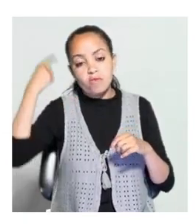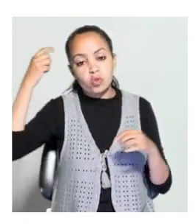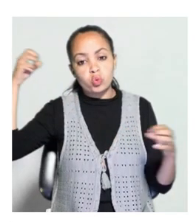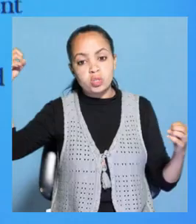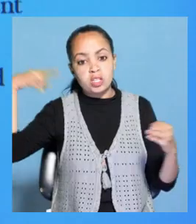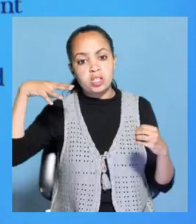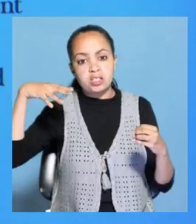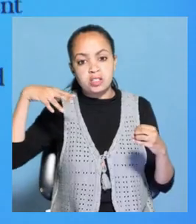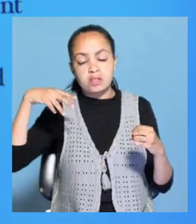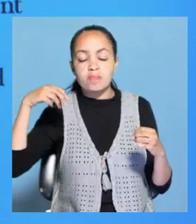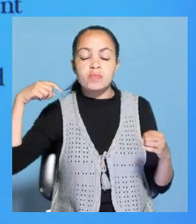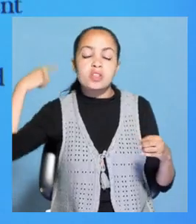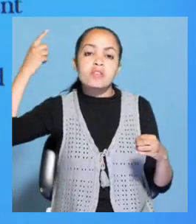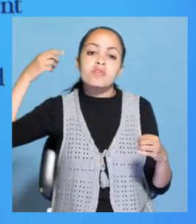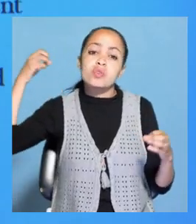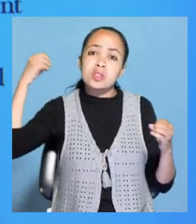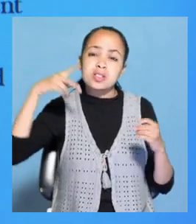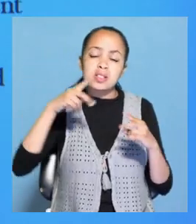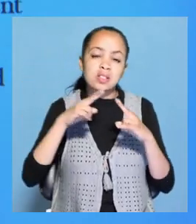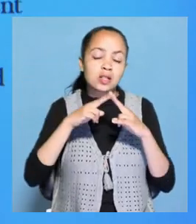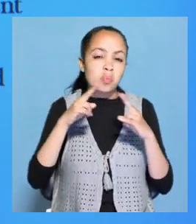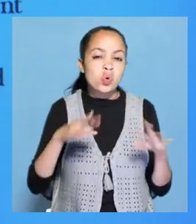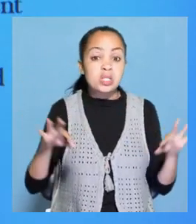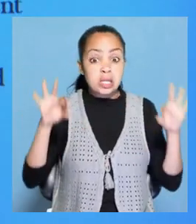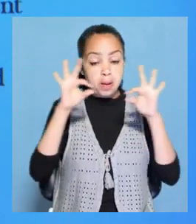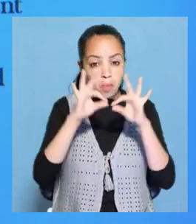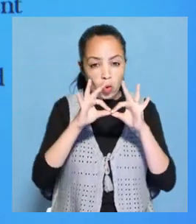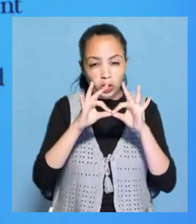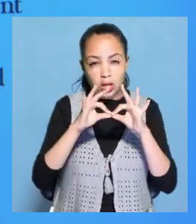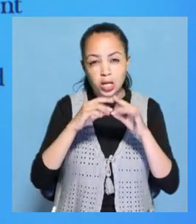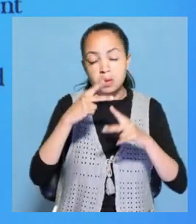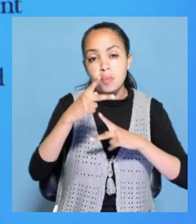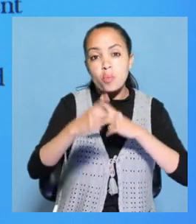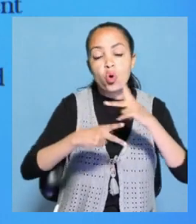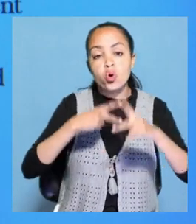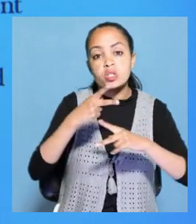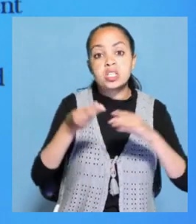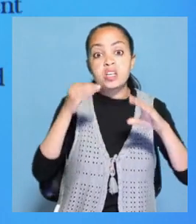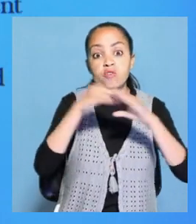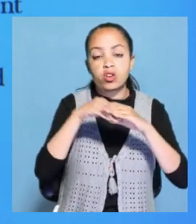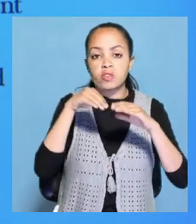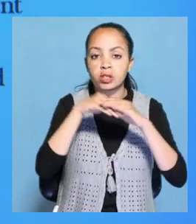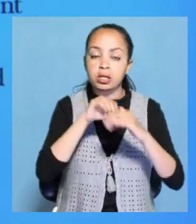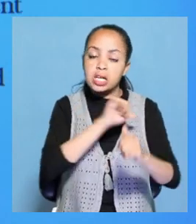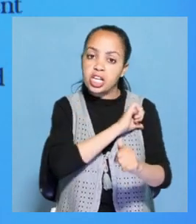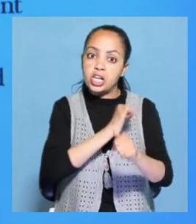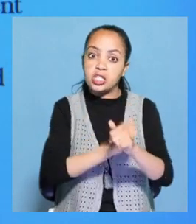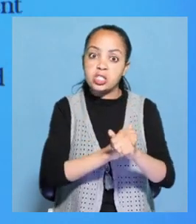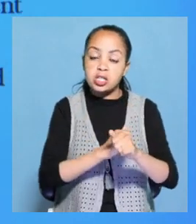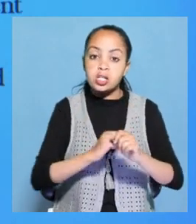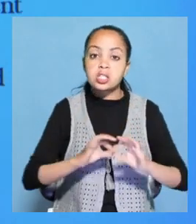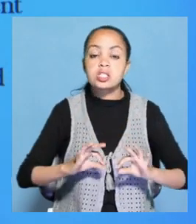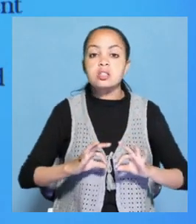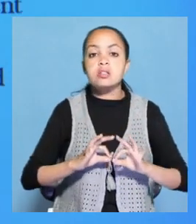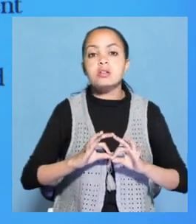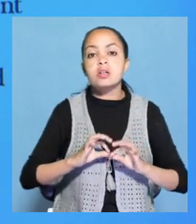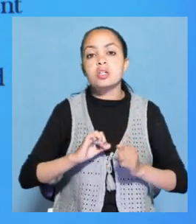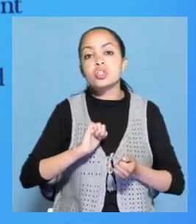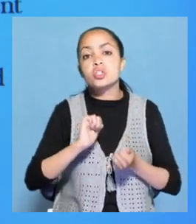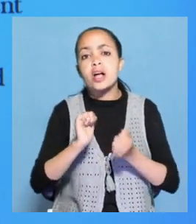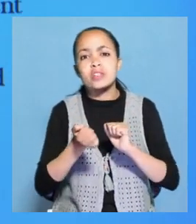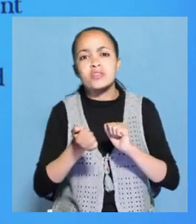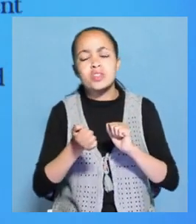When photosynthesis is the most important process involved in energy transformation, it is